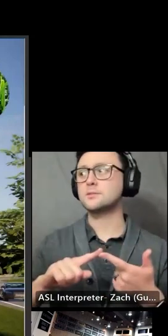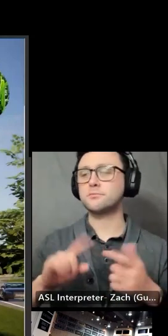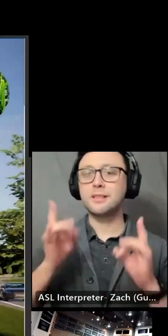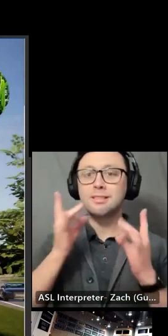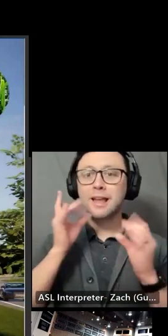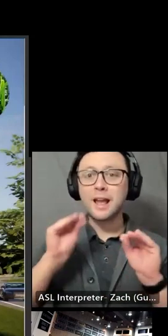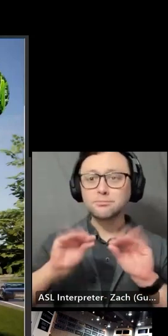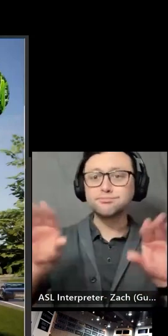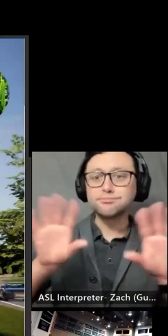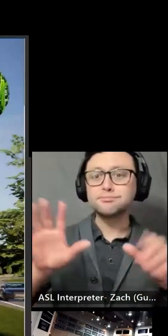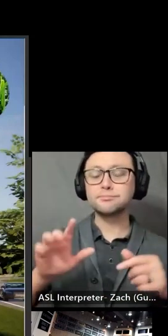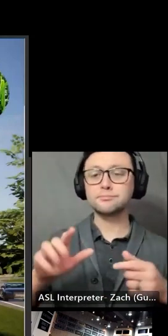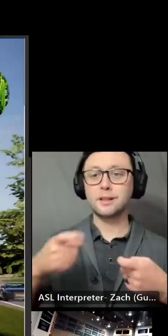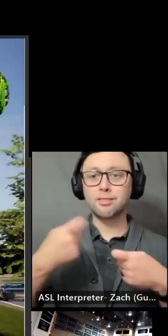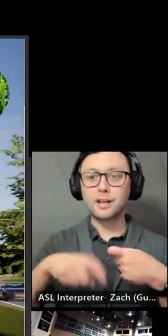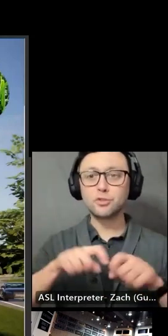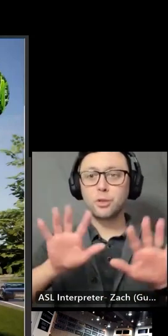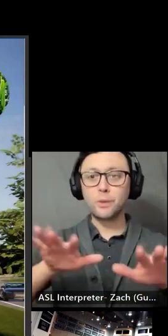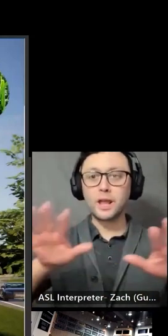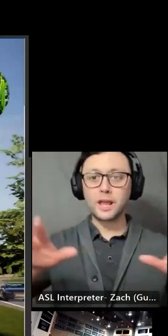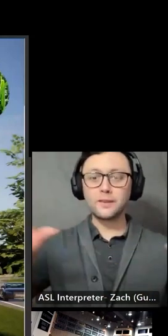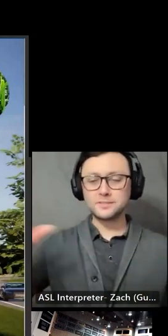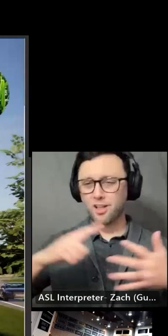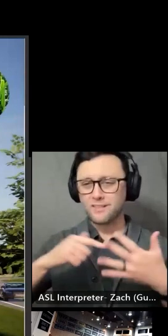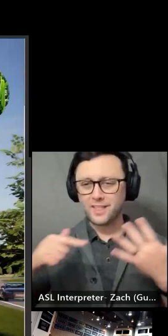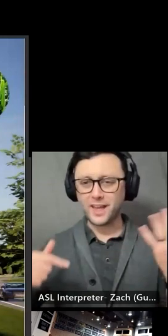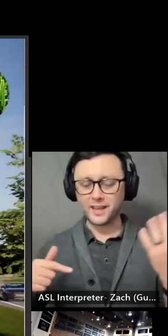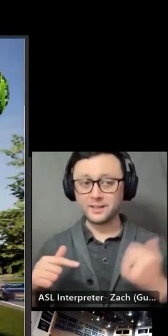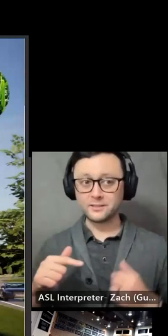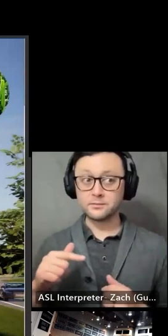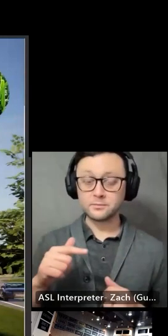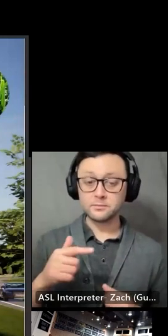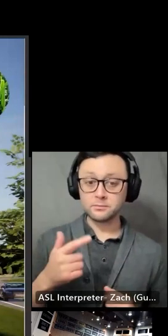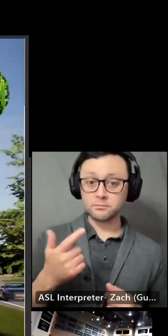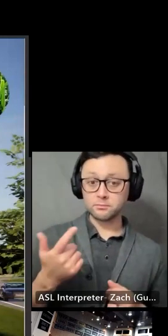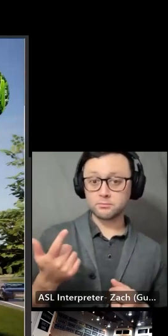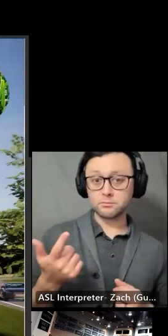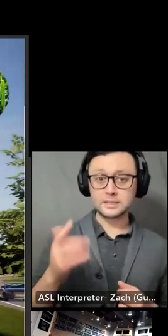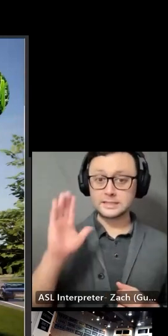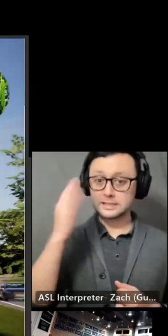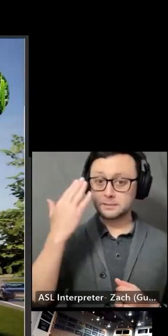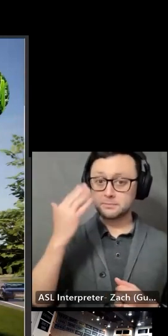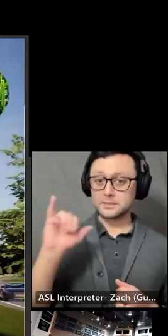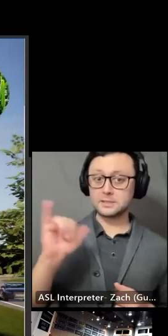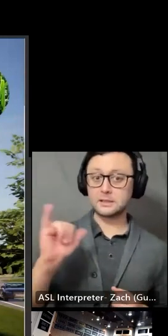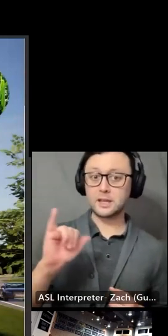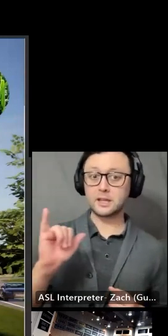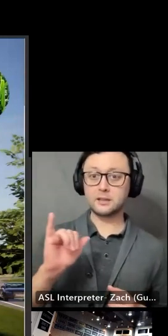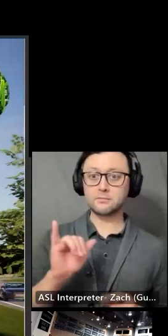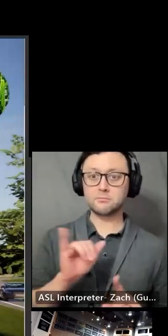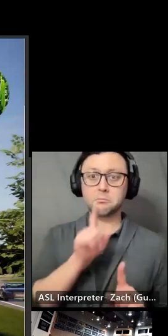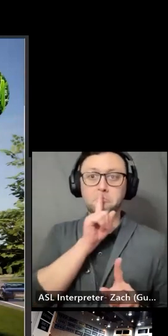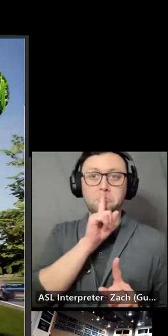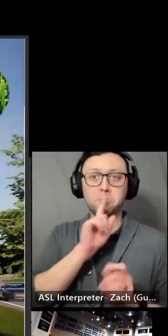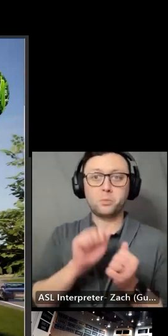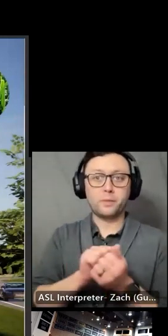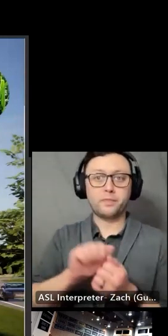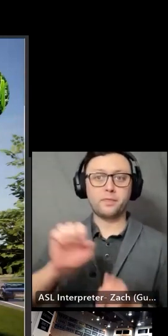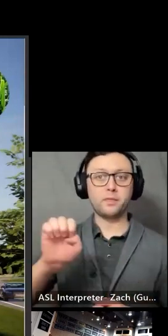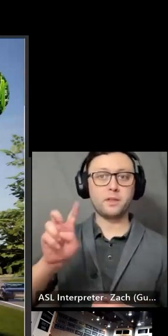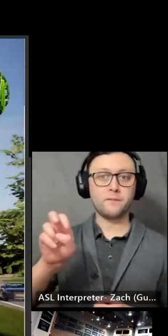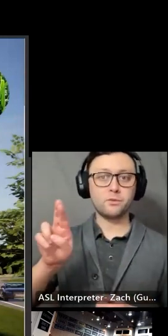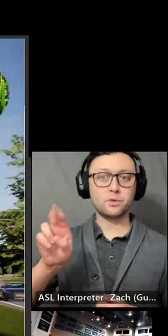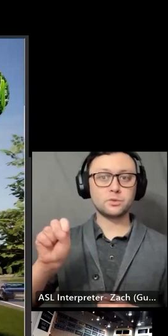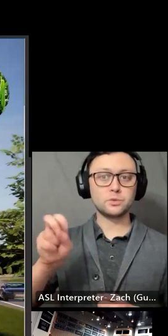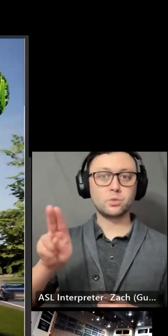whatever electrical waves that are going on? It seemed like there wasn't a lot said, and I was a little concerned about